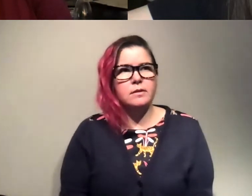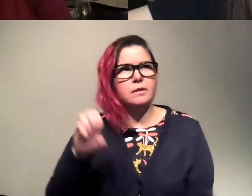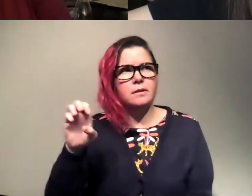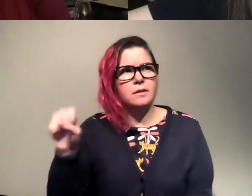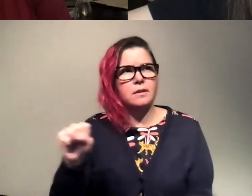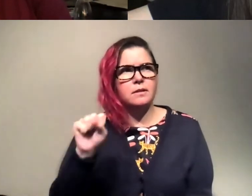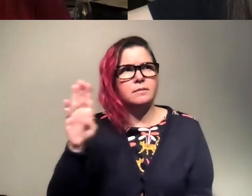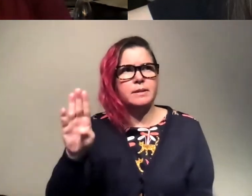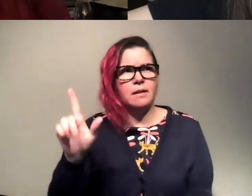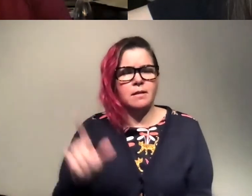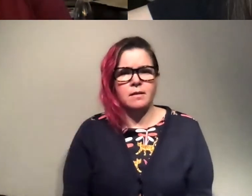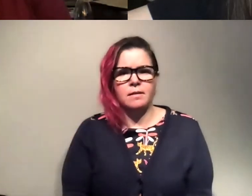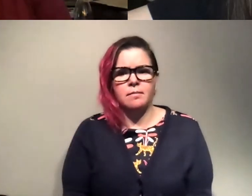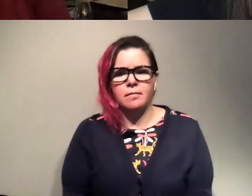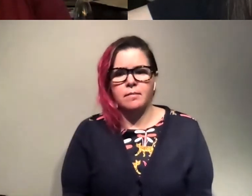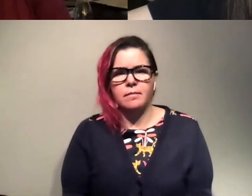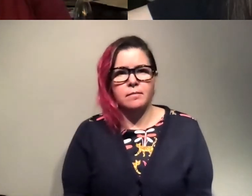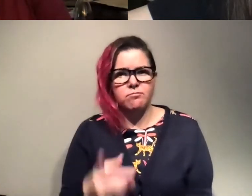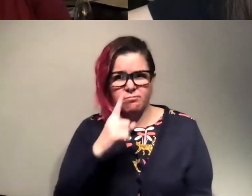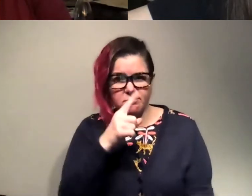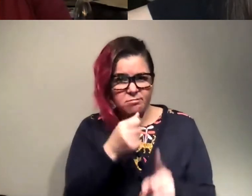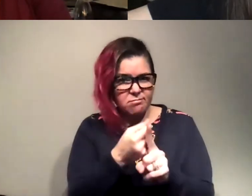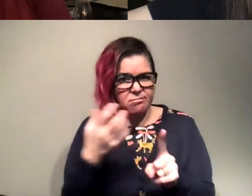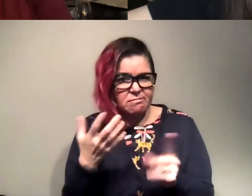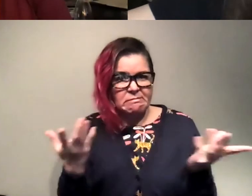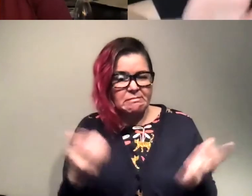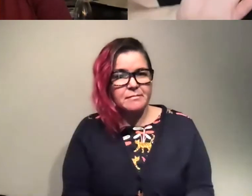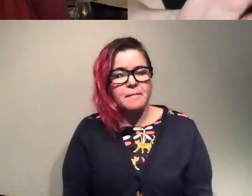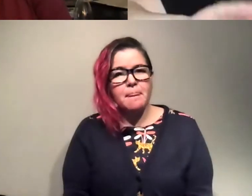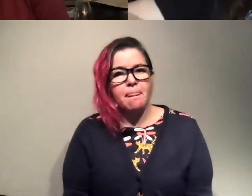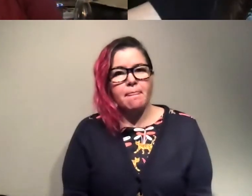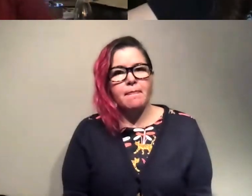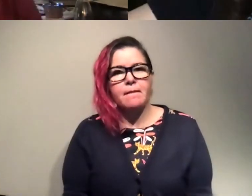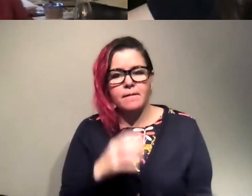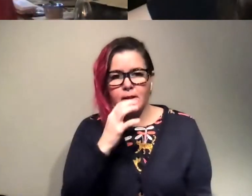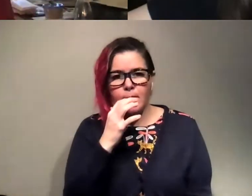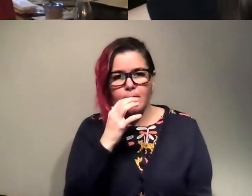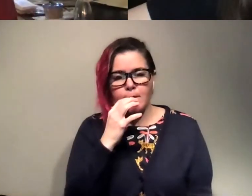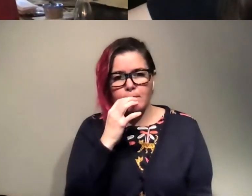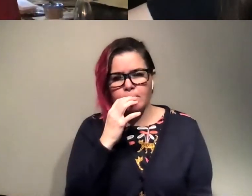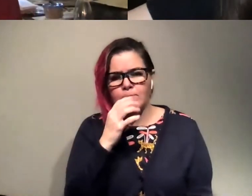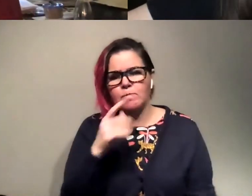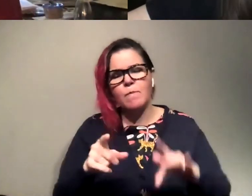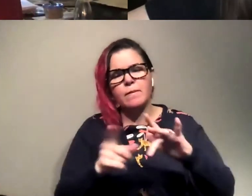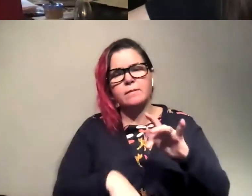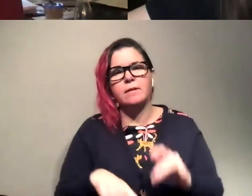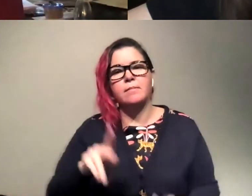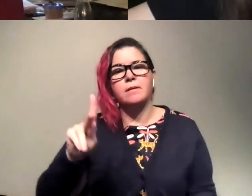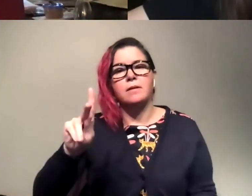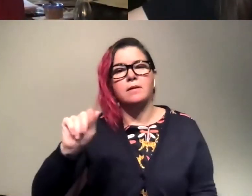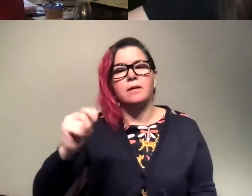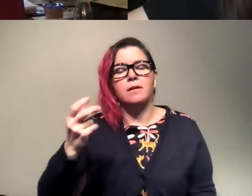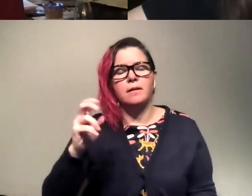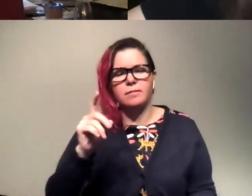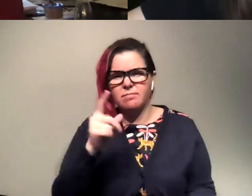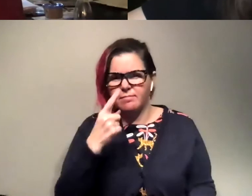ESBL producers. Khalid, can you we'll just say we'll skip that one. Khalid, if you want to give us an explanation